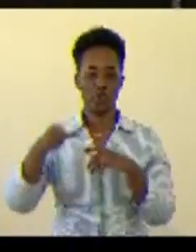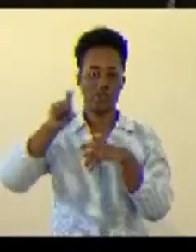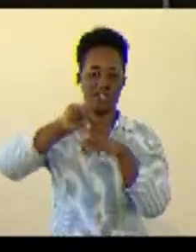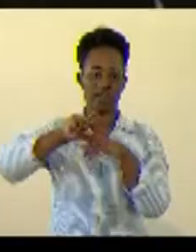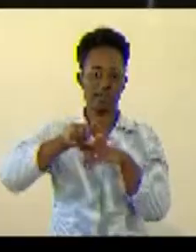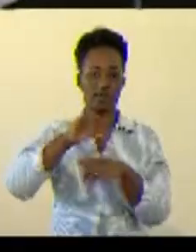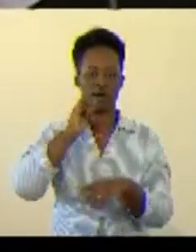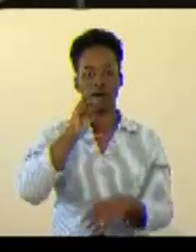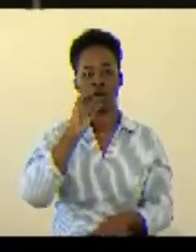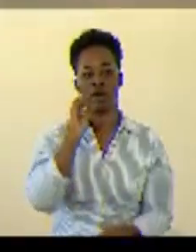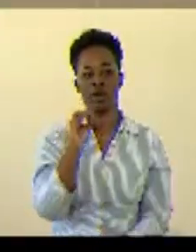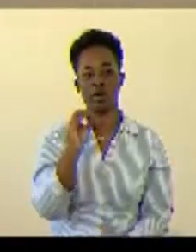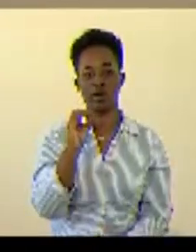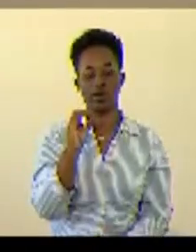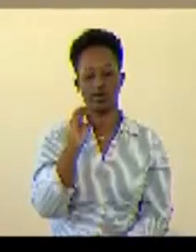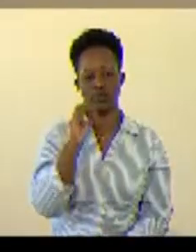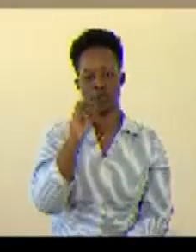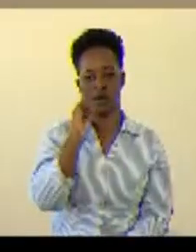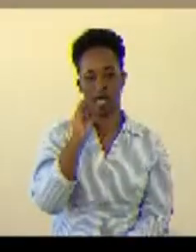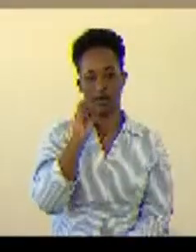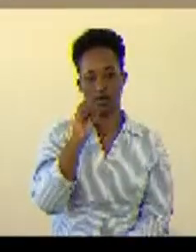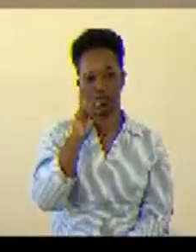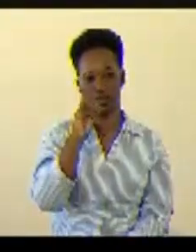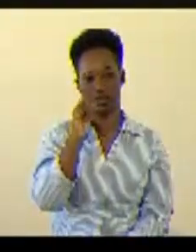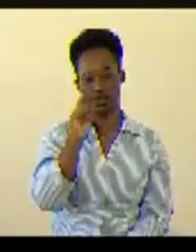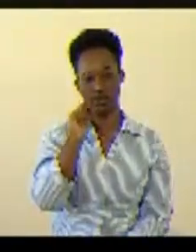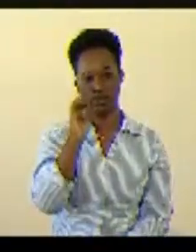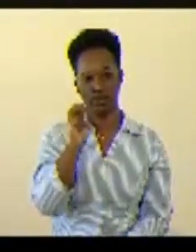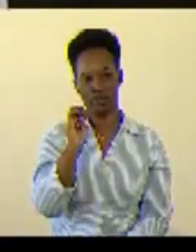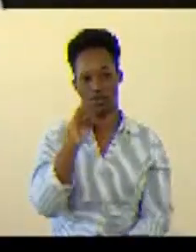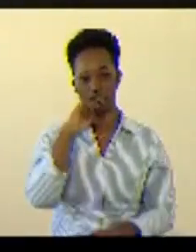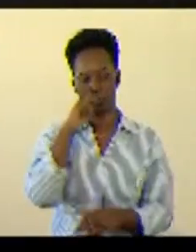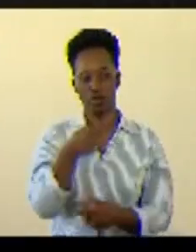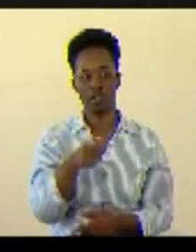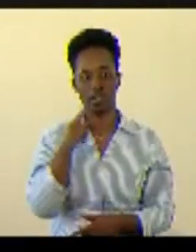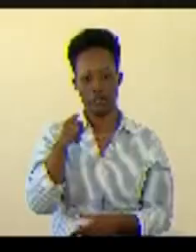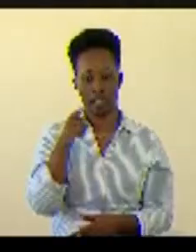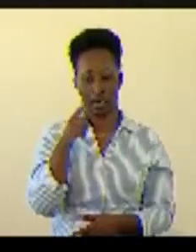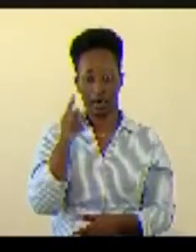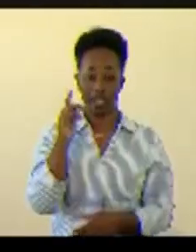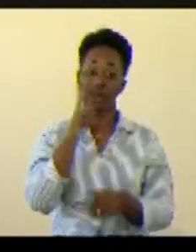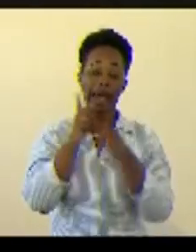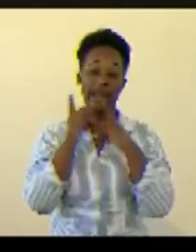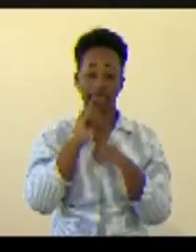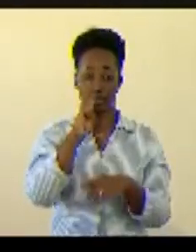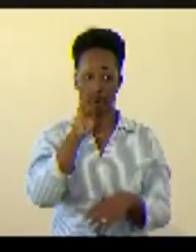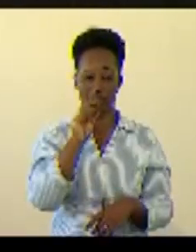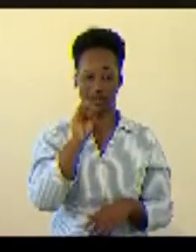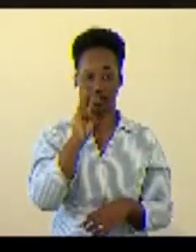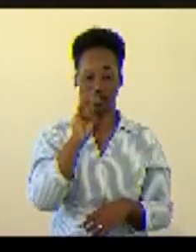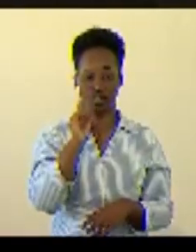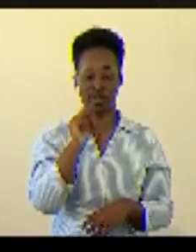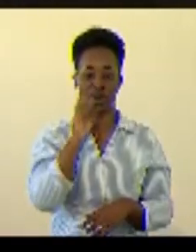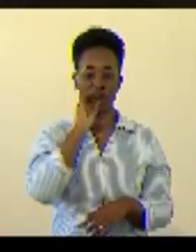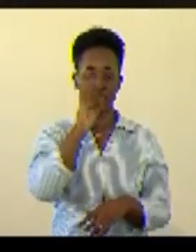solution. I add the iodine solution. If I add it, this is the brown color of iodine solution. Then